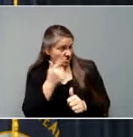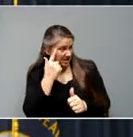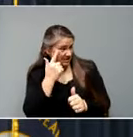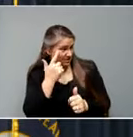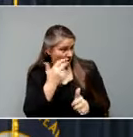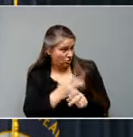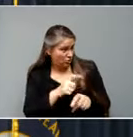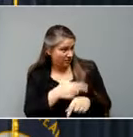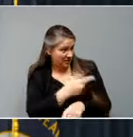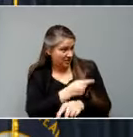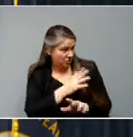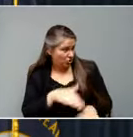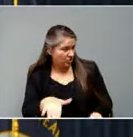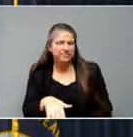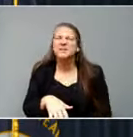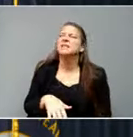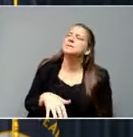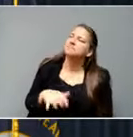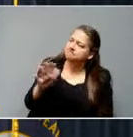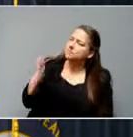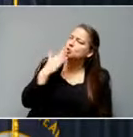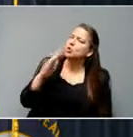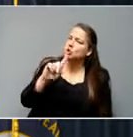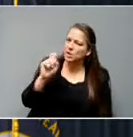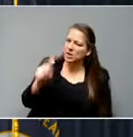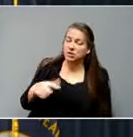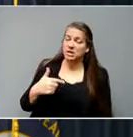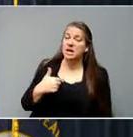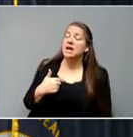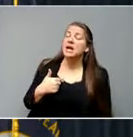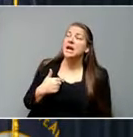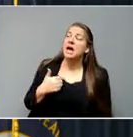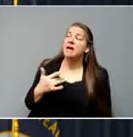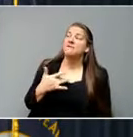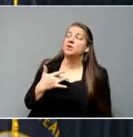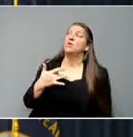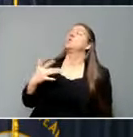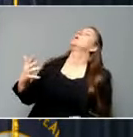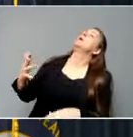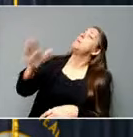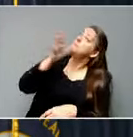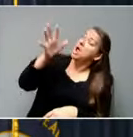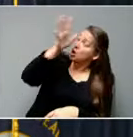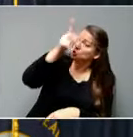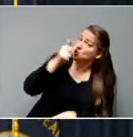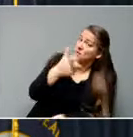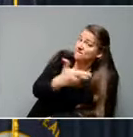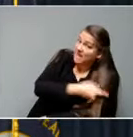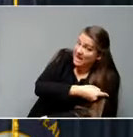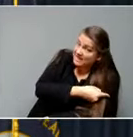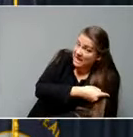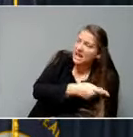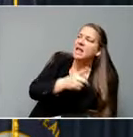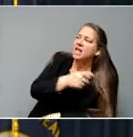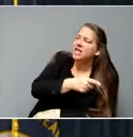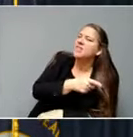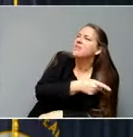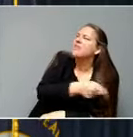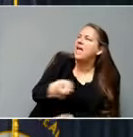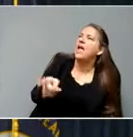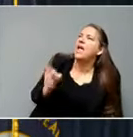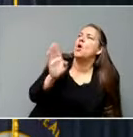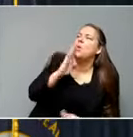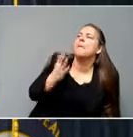It's a really good question. I believe that vaccinated parents are probably more likely to vaccinate